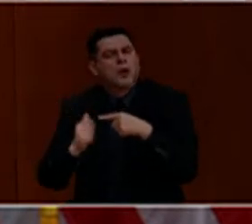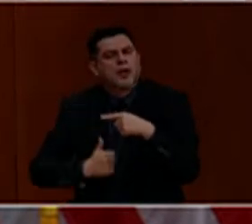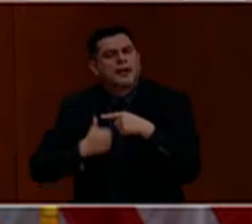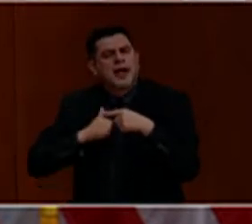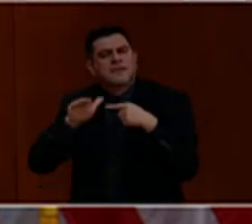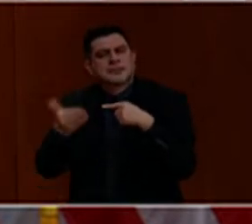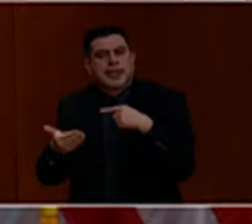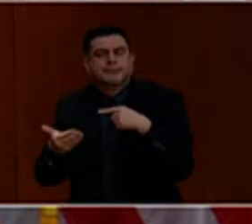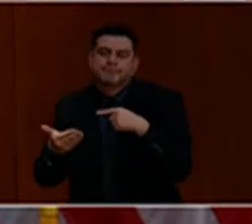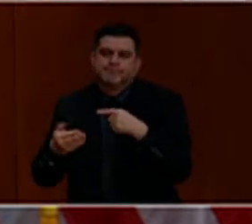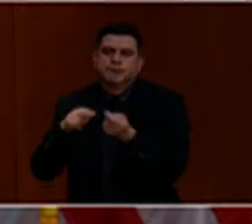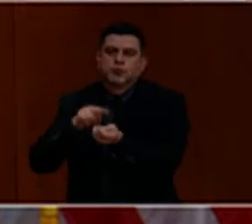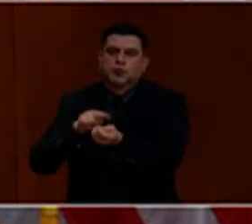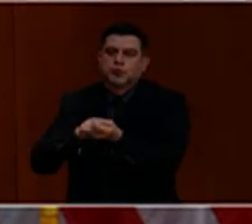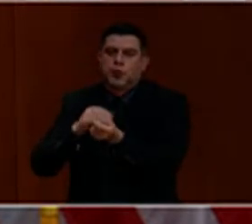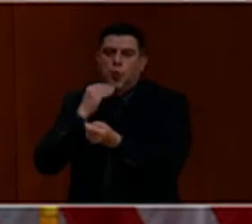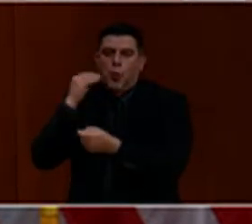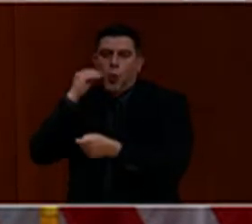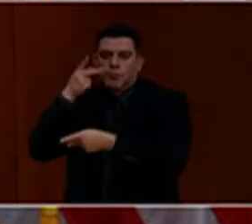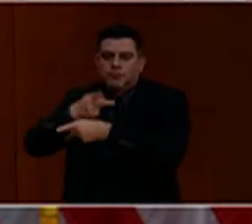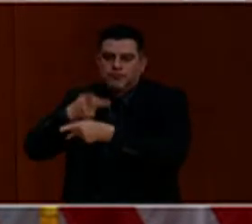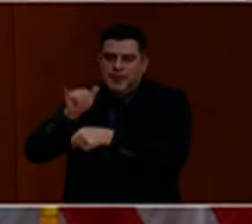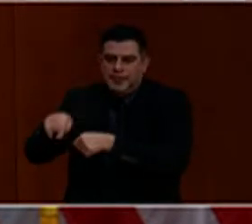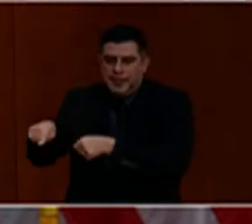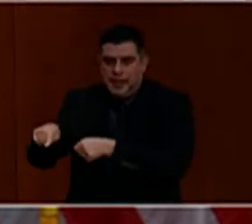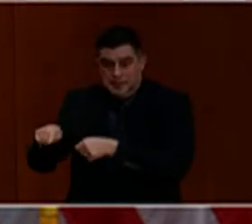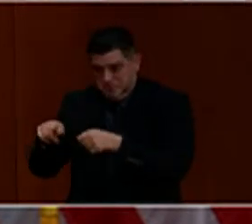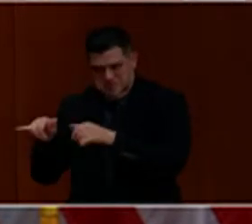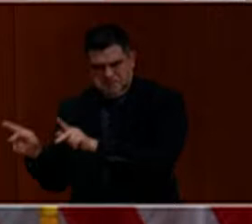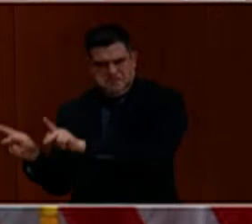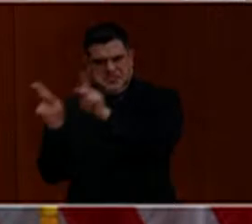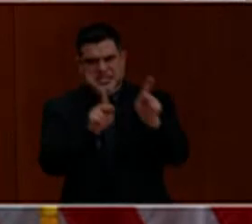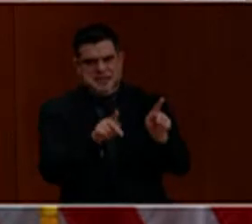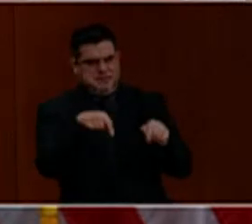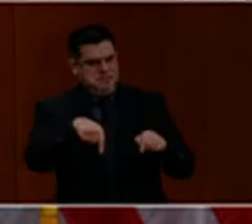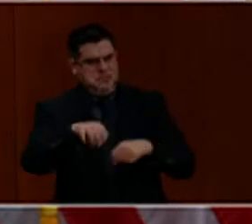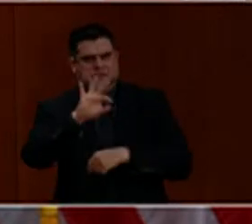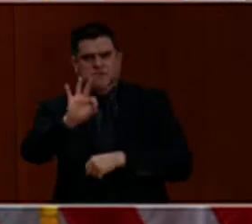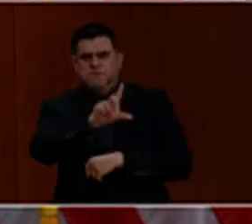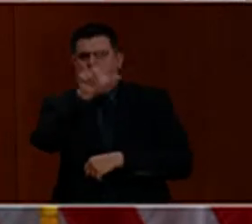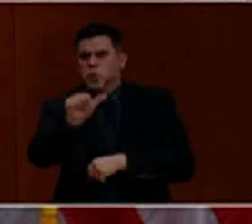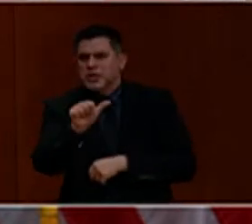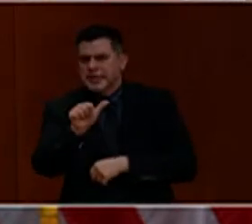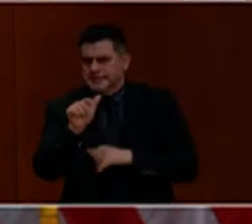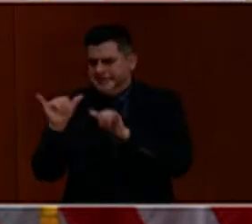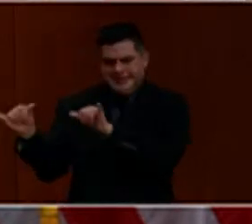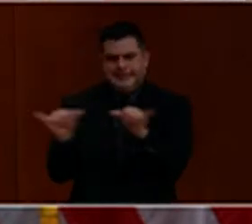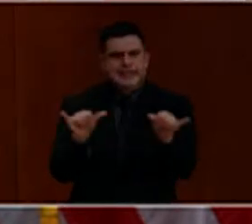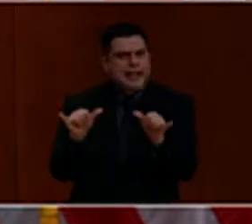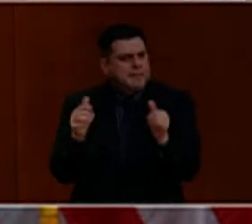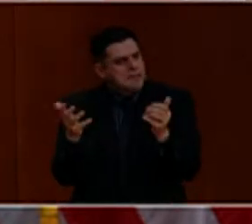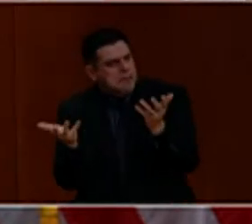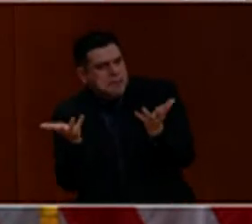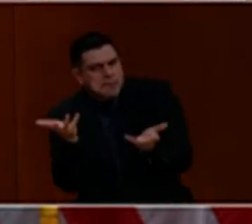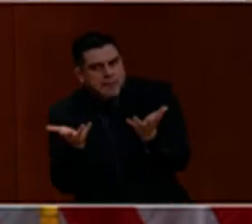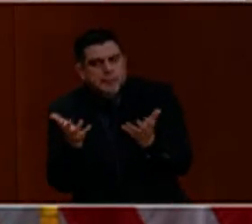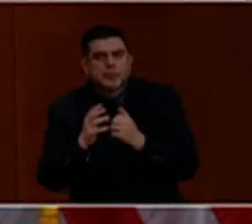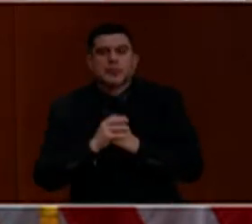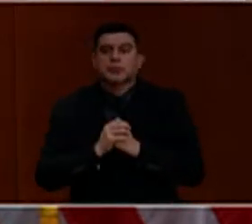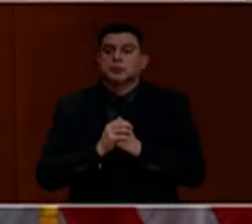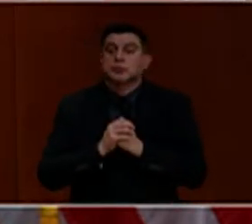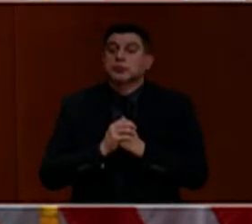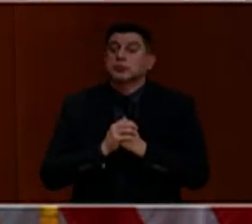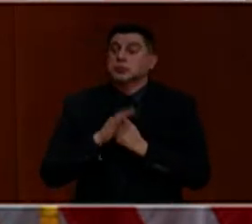but it is probably the number one most vulnerable place. Now, the federal government's sending point-of-care testing